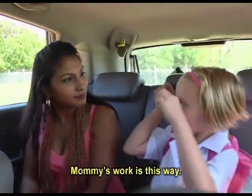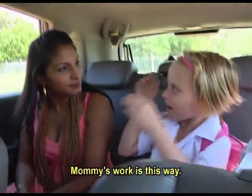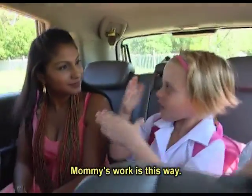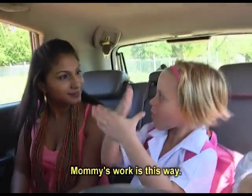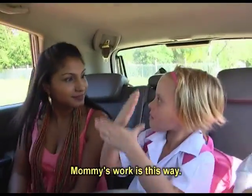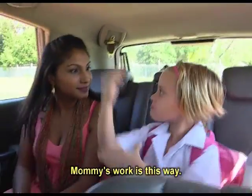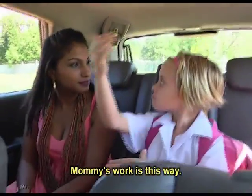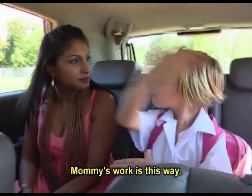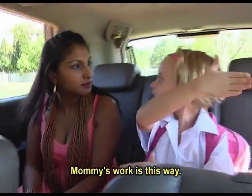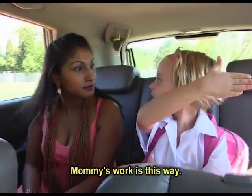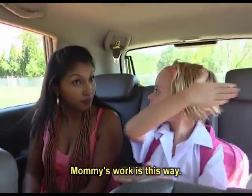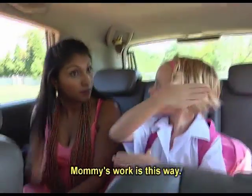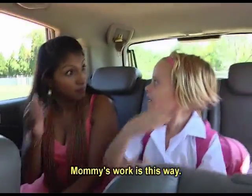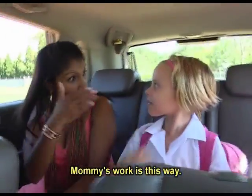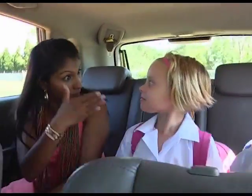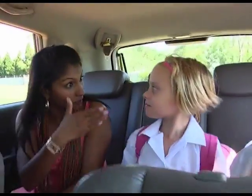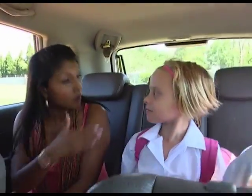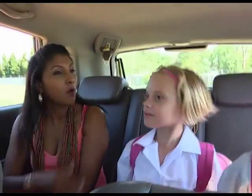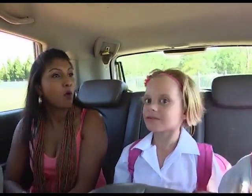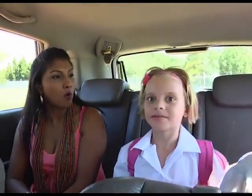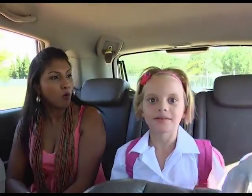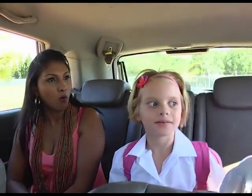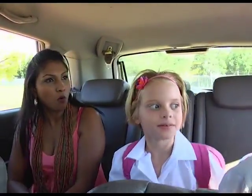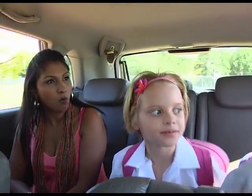Mommy's work is this way. That way.